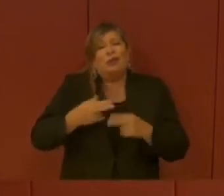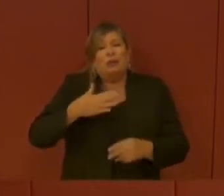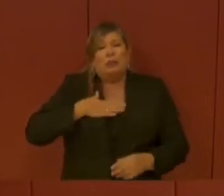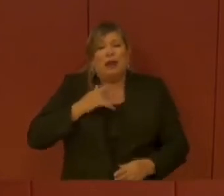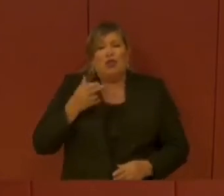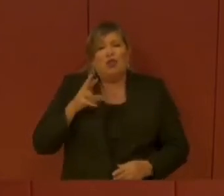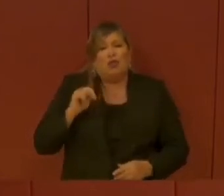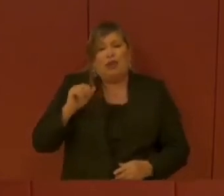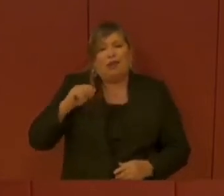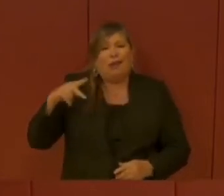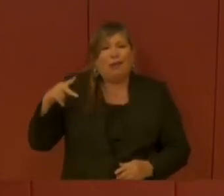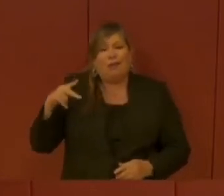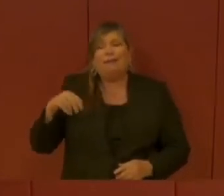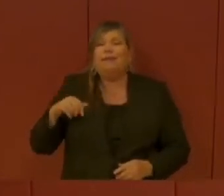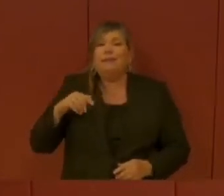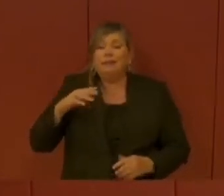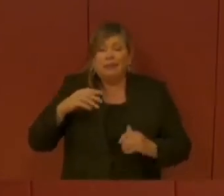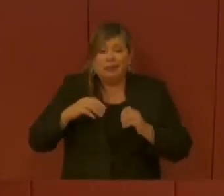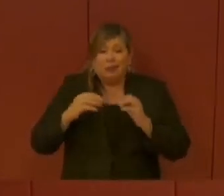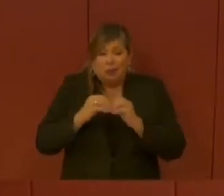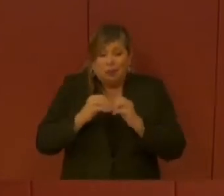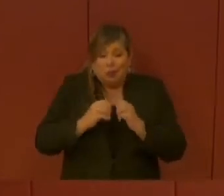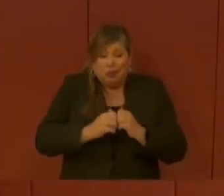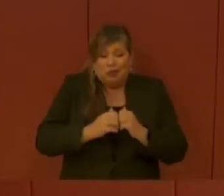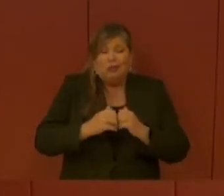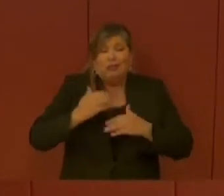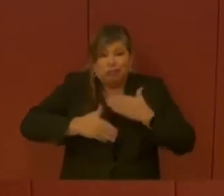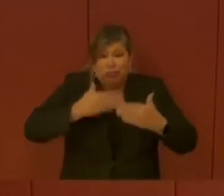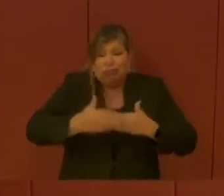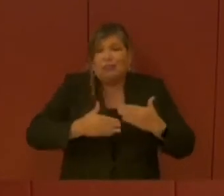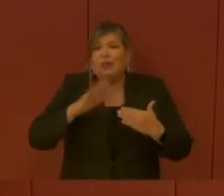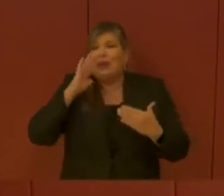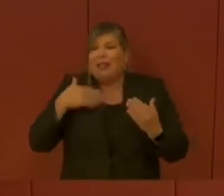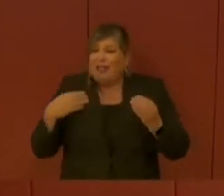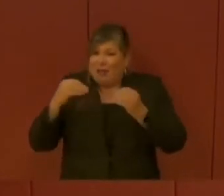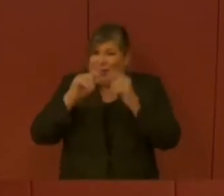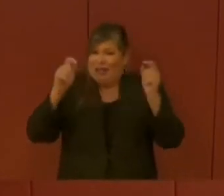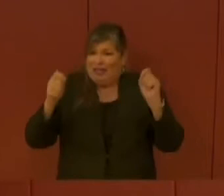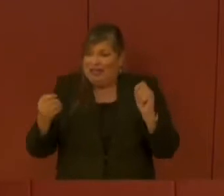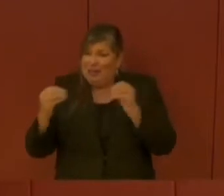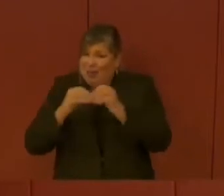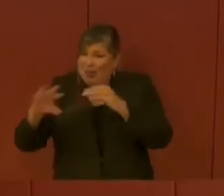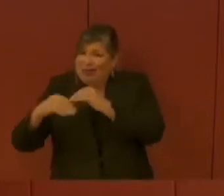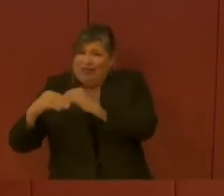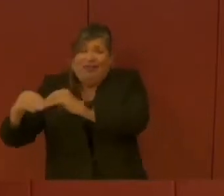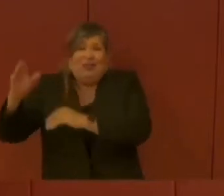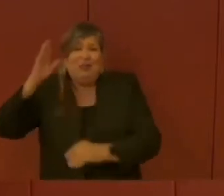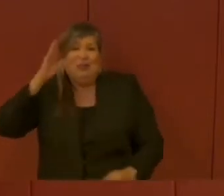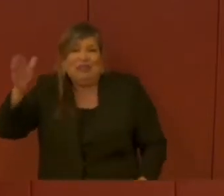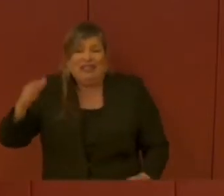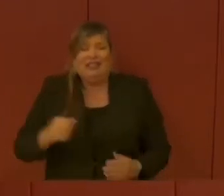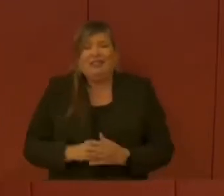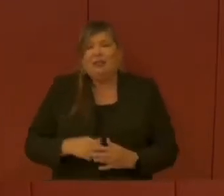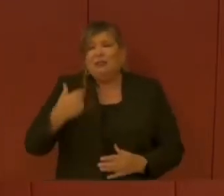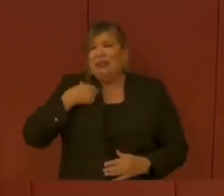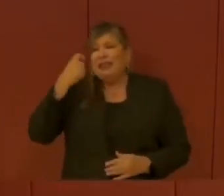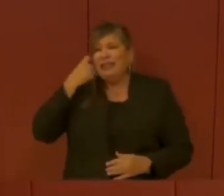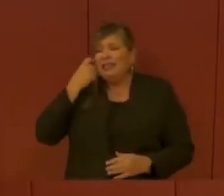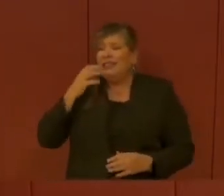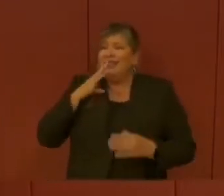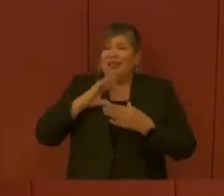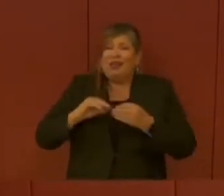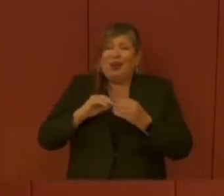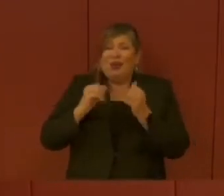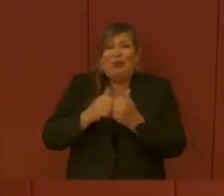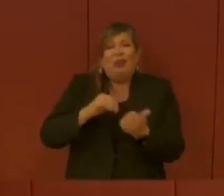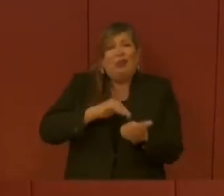this week. There'll be other waves in the next couple weeks. So we're working through a lot of it. We were just talking to Dr. Park. I said, how's MyTurn working? He said, well,